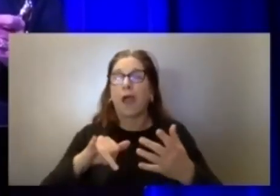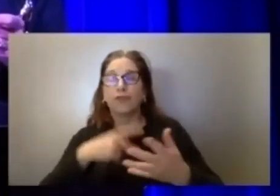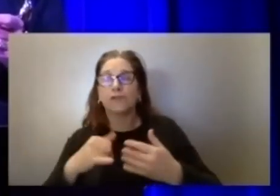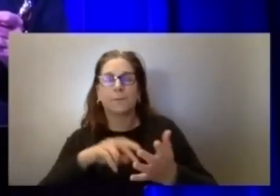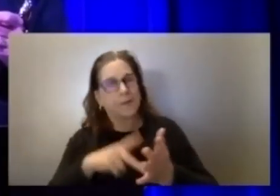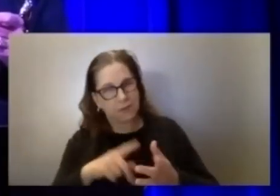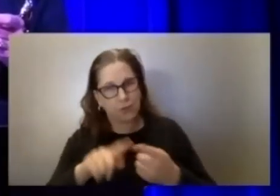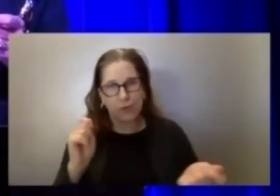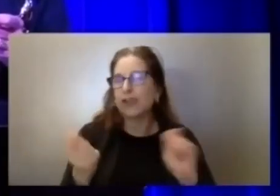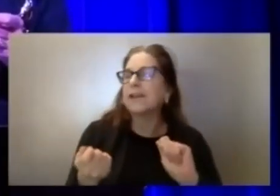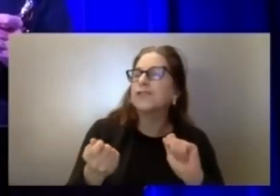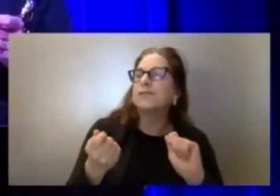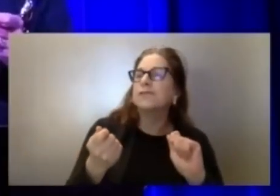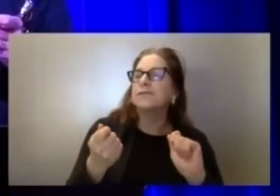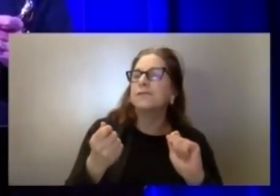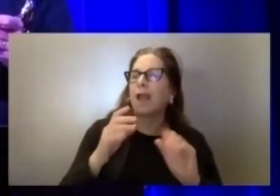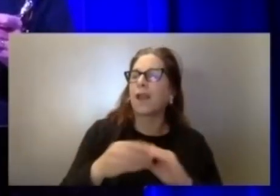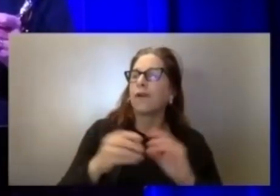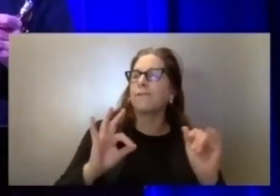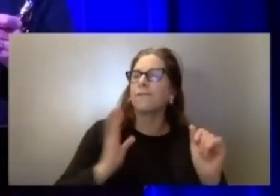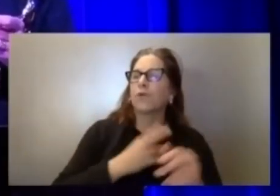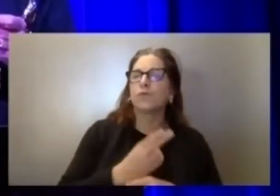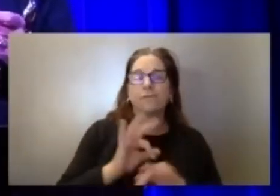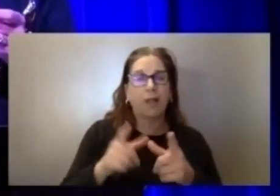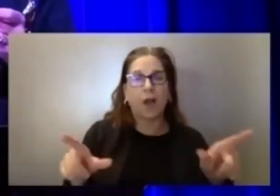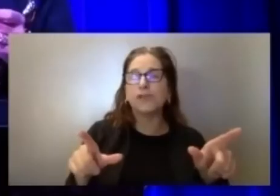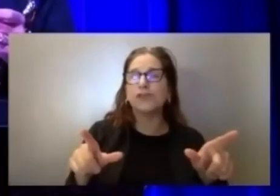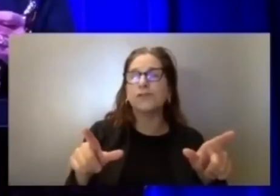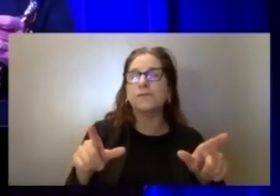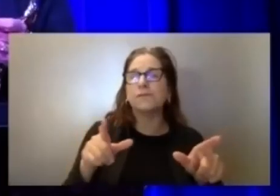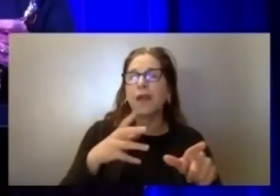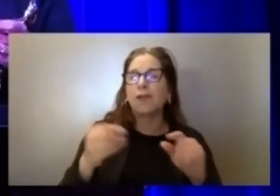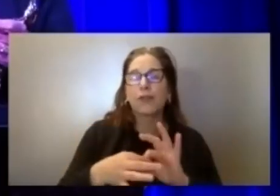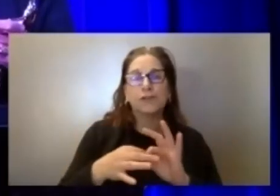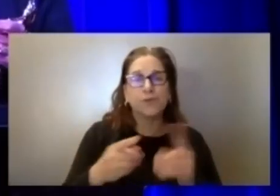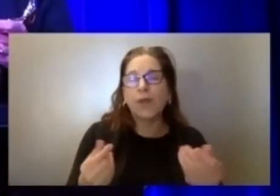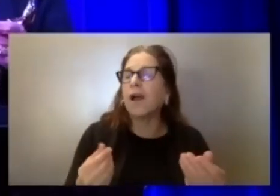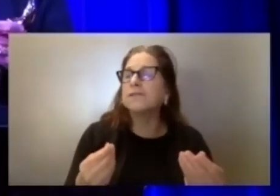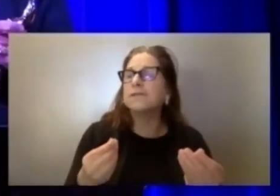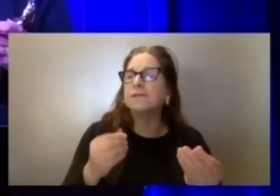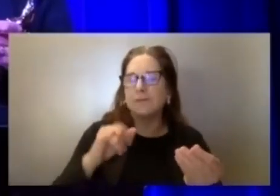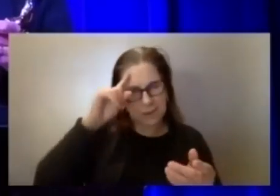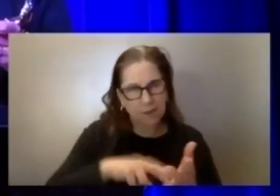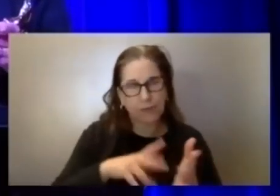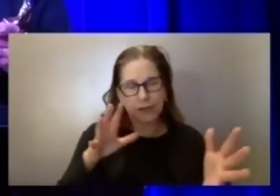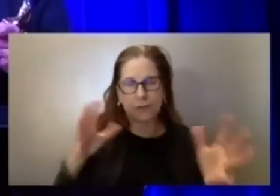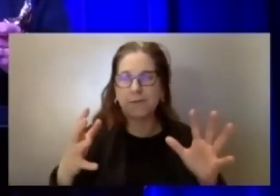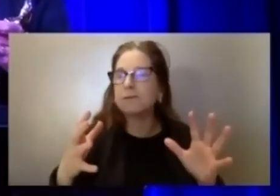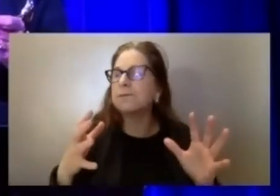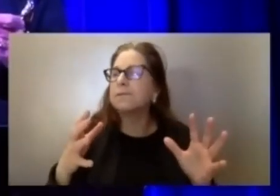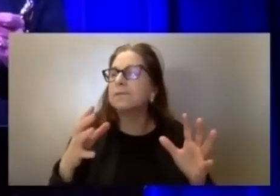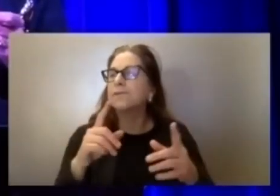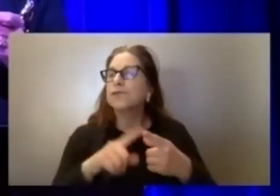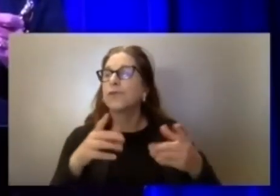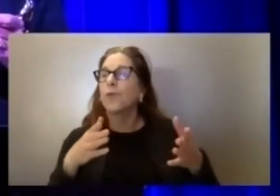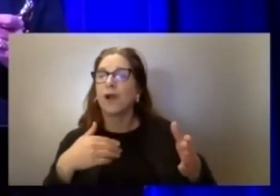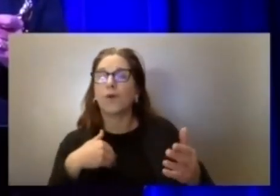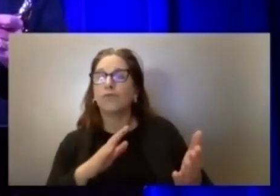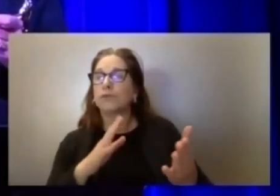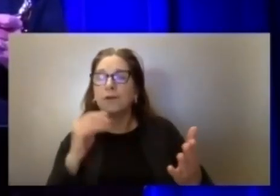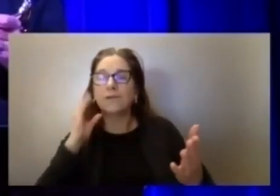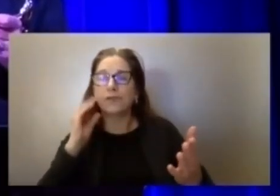approach and experience the story of our living on this planet. The map then is no longer marked by brokenness. There